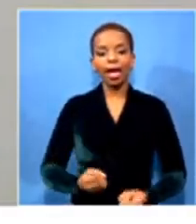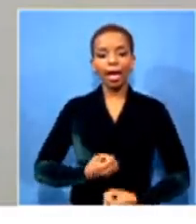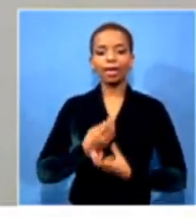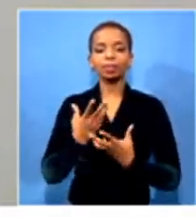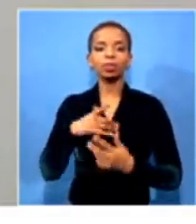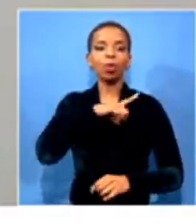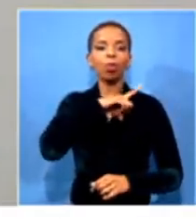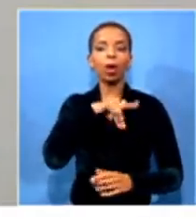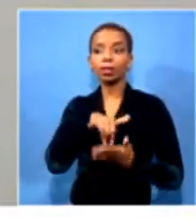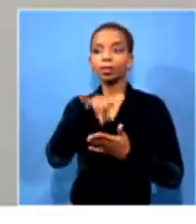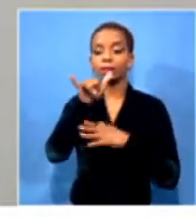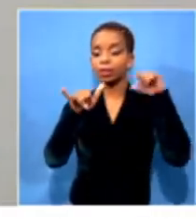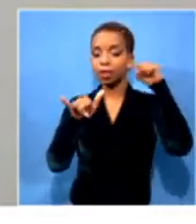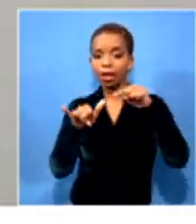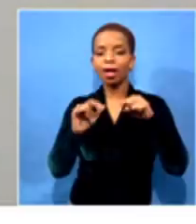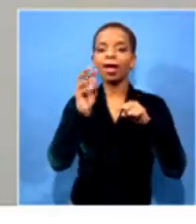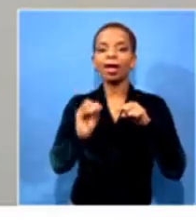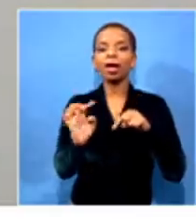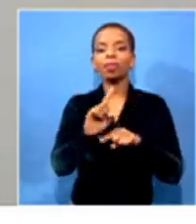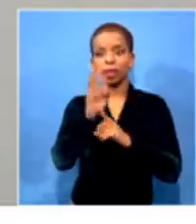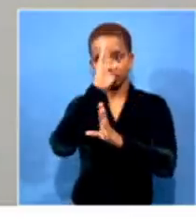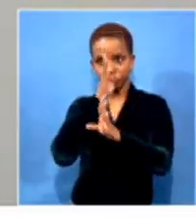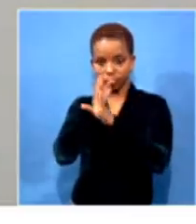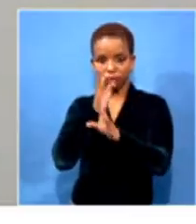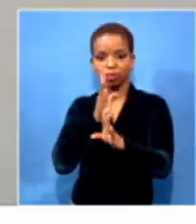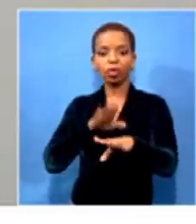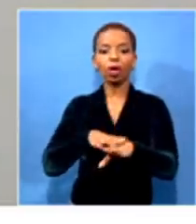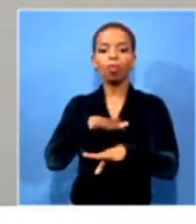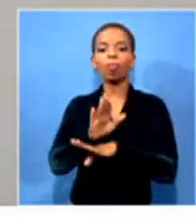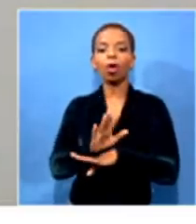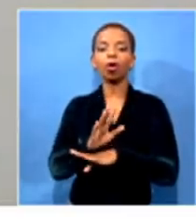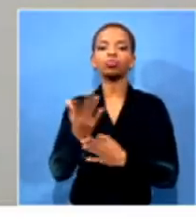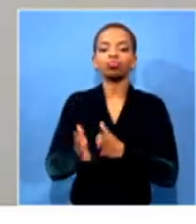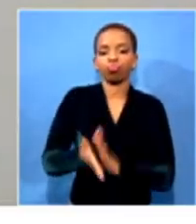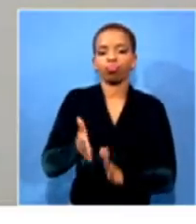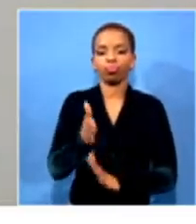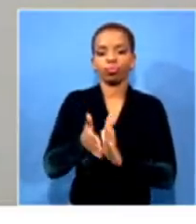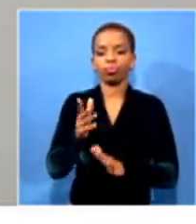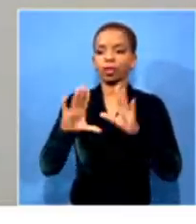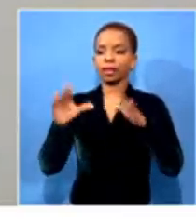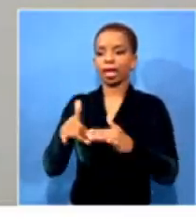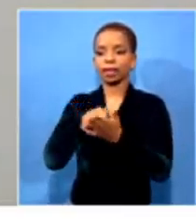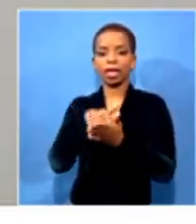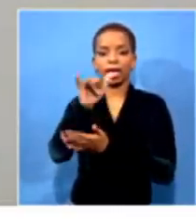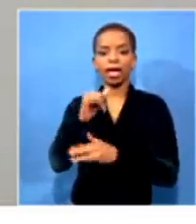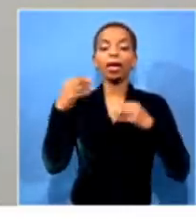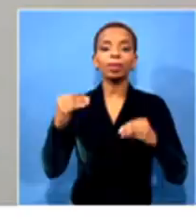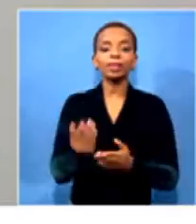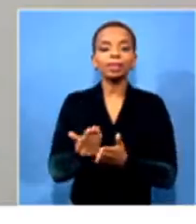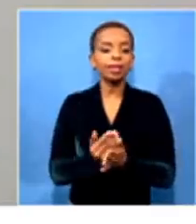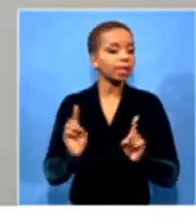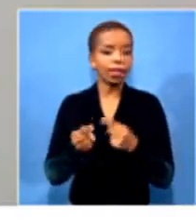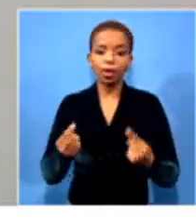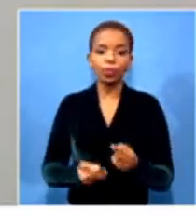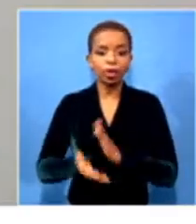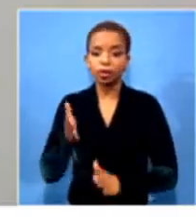more straightforward operations to run in the aviation sector. That in itself is in business rescue. They couldn't run SAA, and we